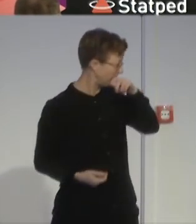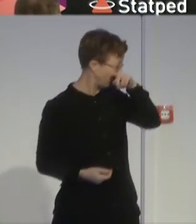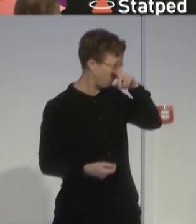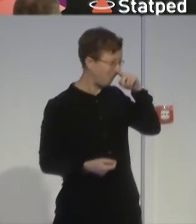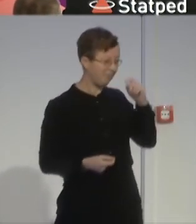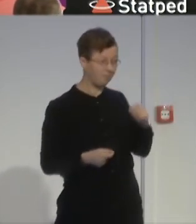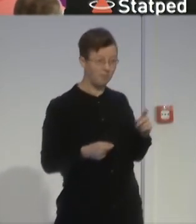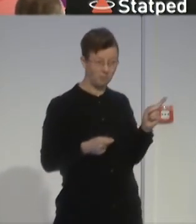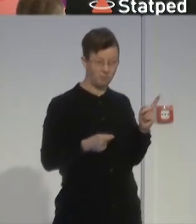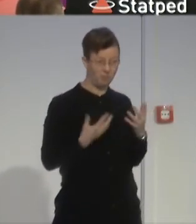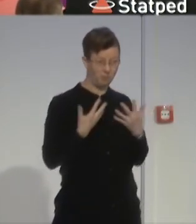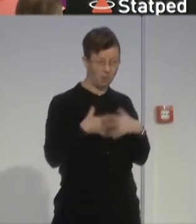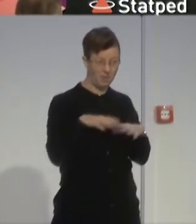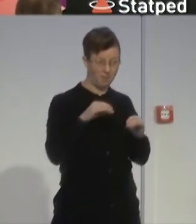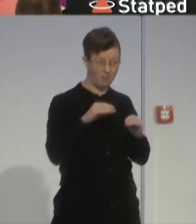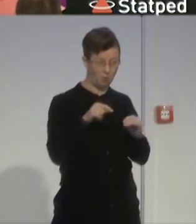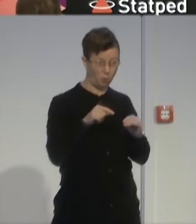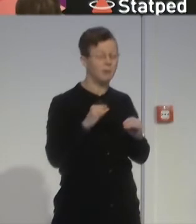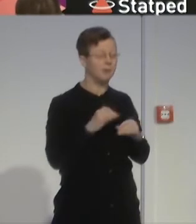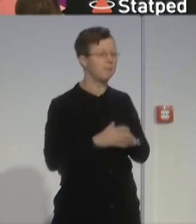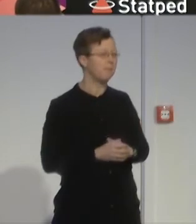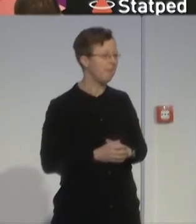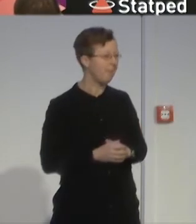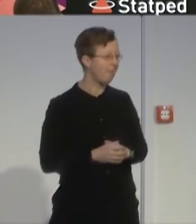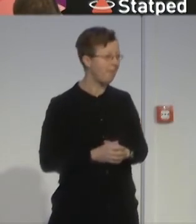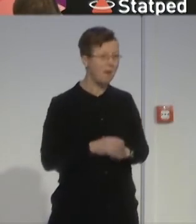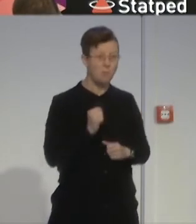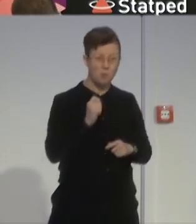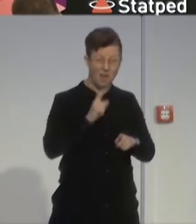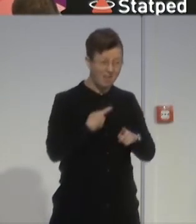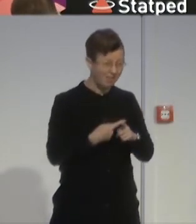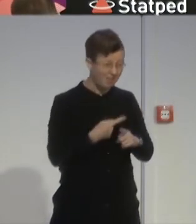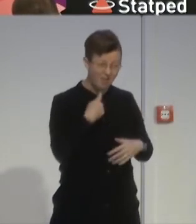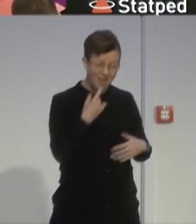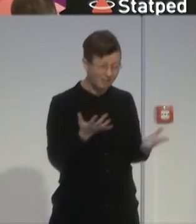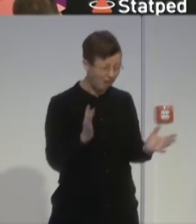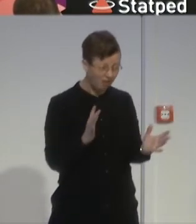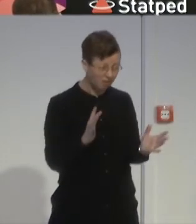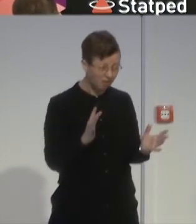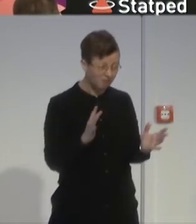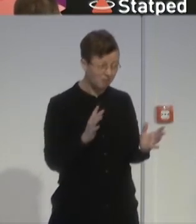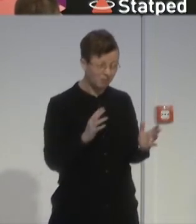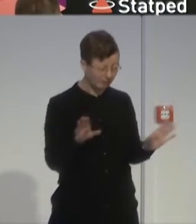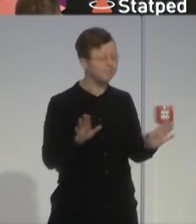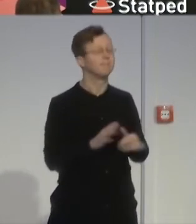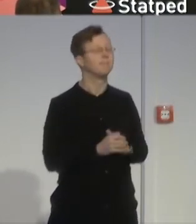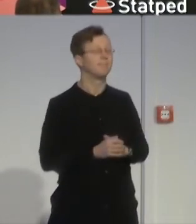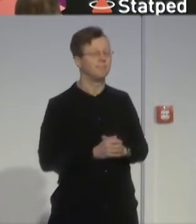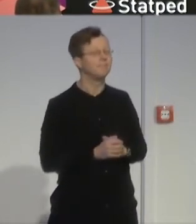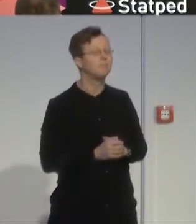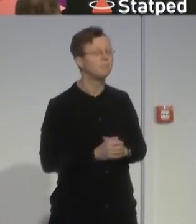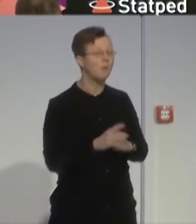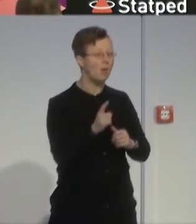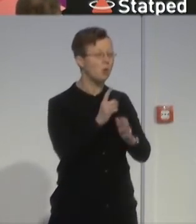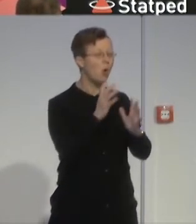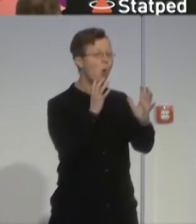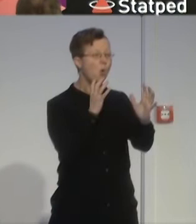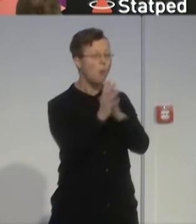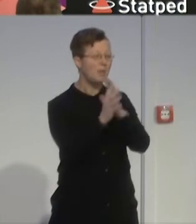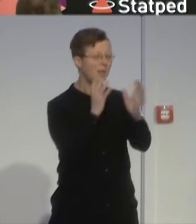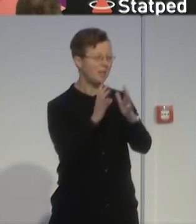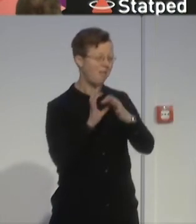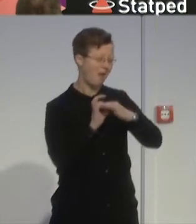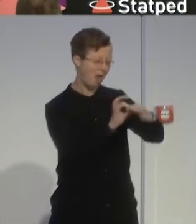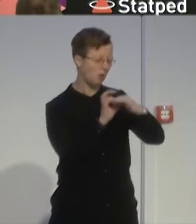Is it working better? Yes. Do I have to repeat it? No. No. Communicative relations is